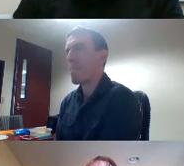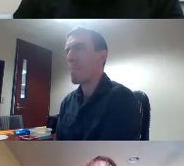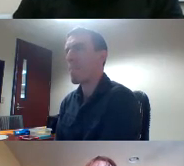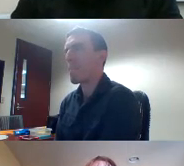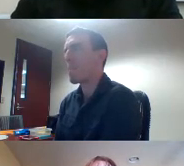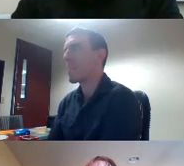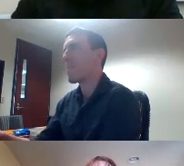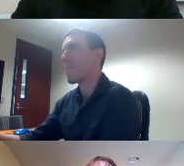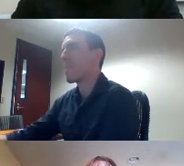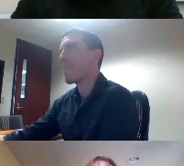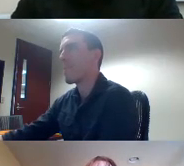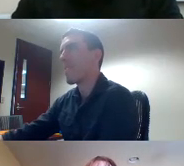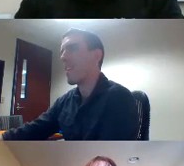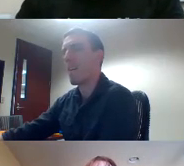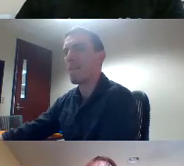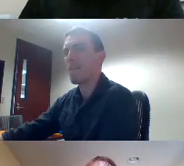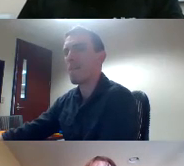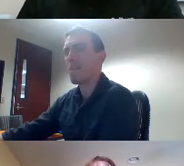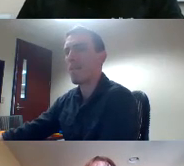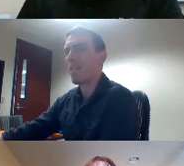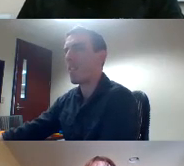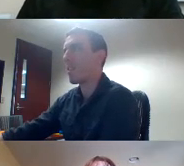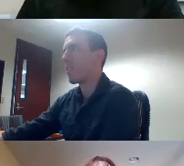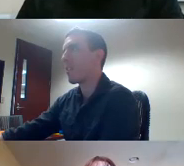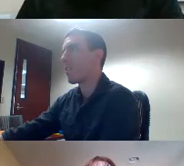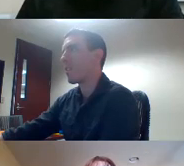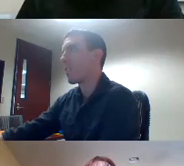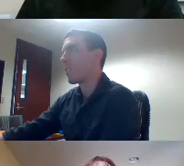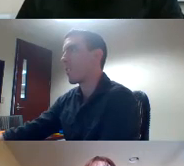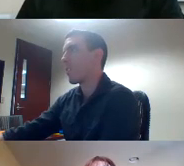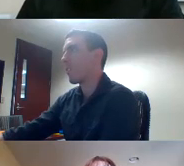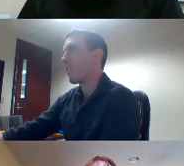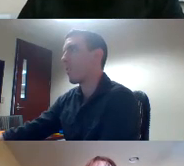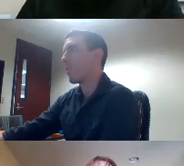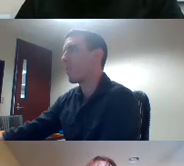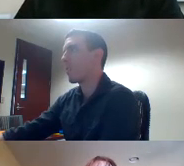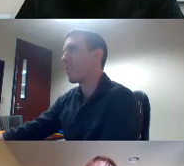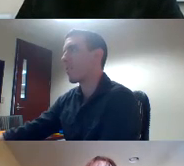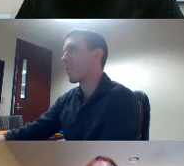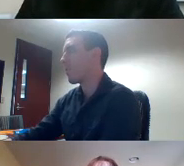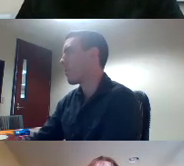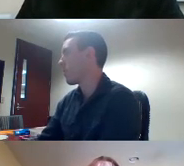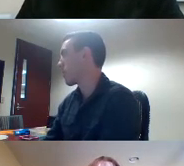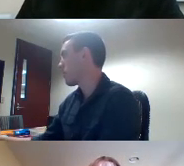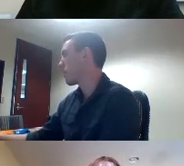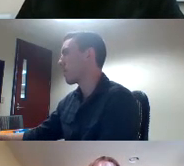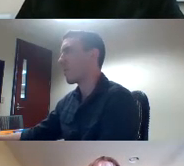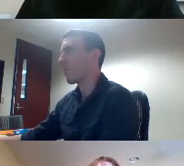I like that. Thank you, Sean. Yeah. I can get two more